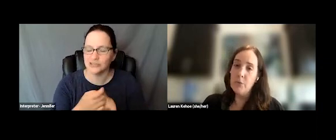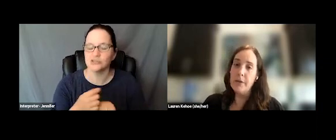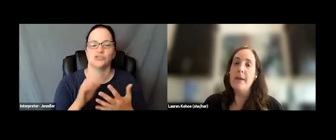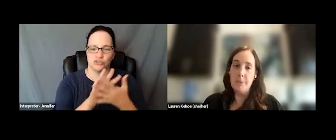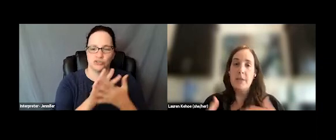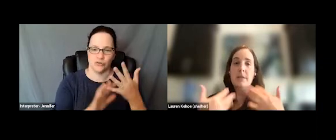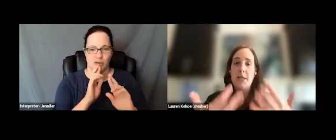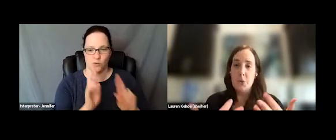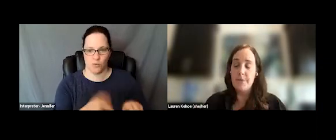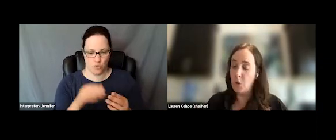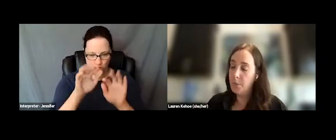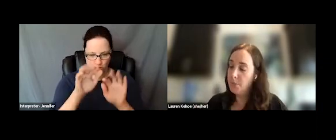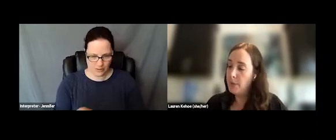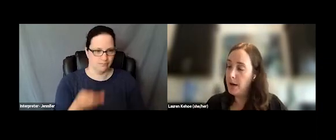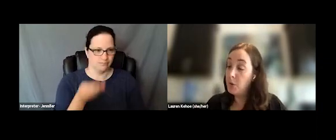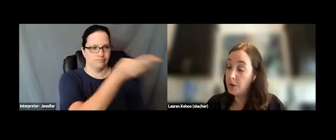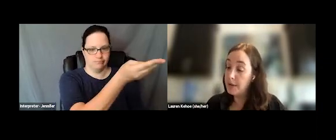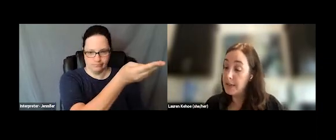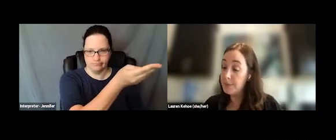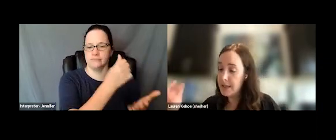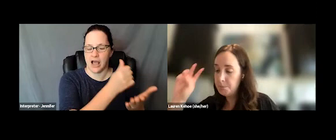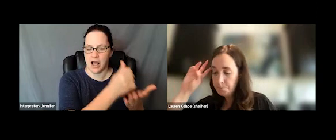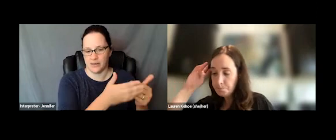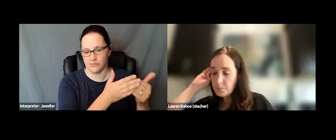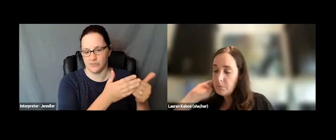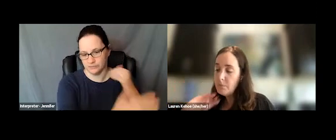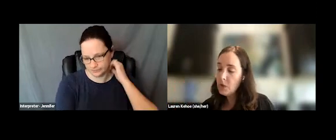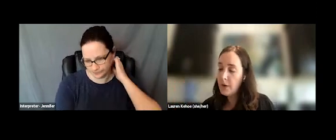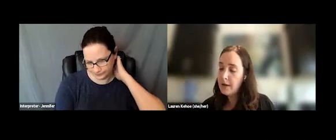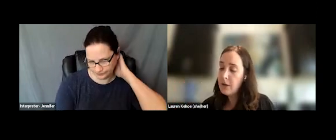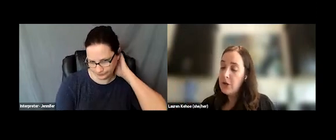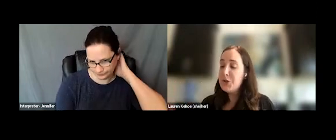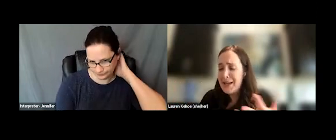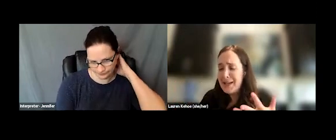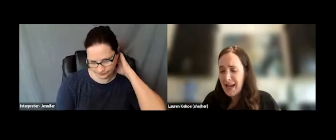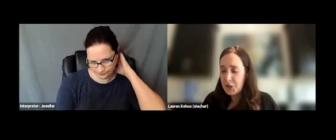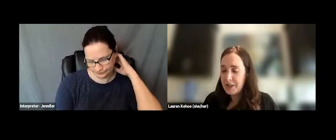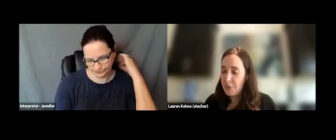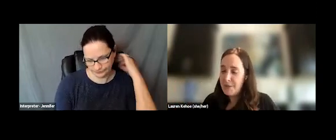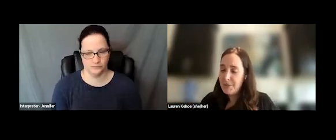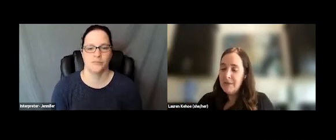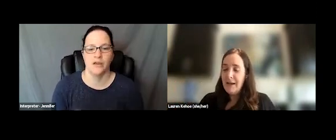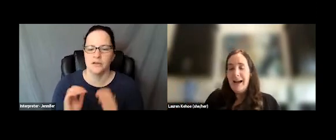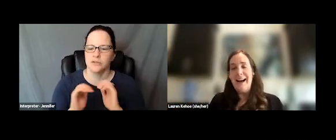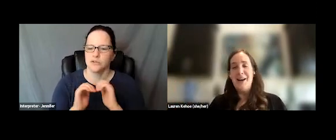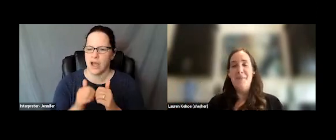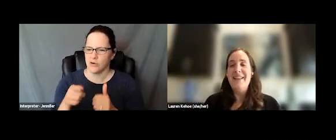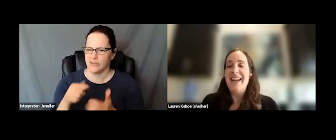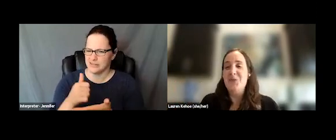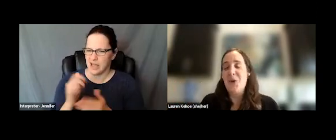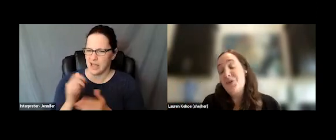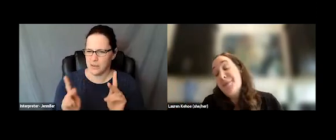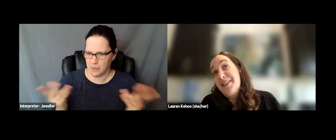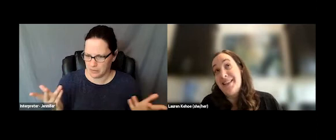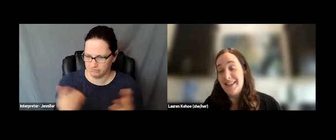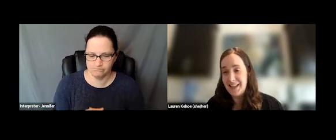report really then helped continue to inform the work that needed to be done. Okay, so how did this actually help people?